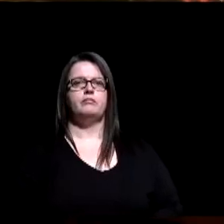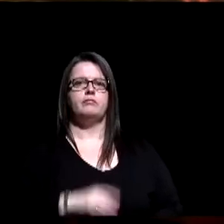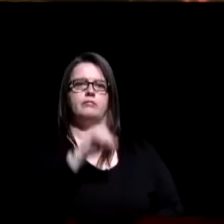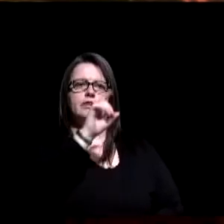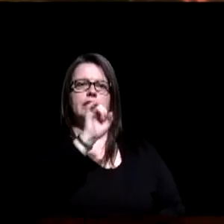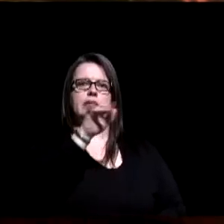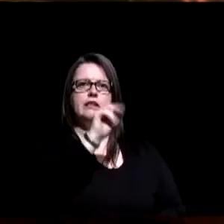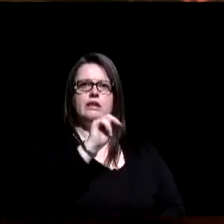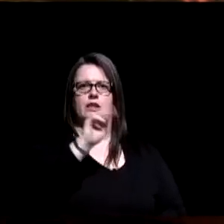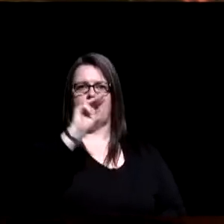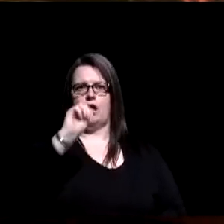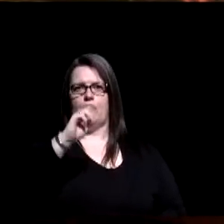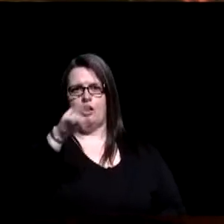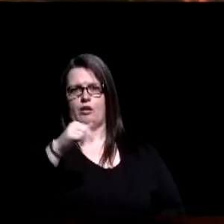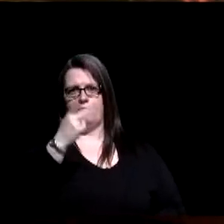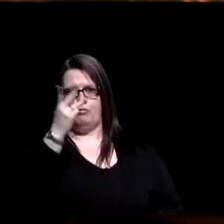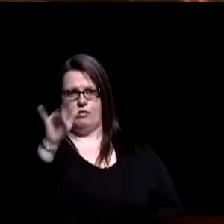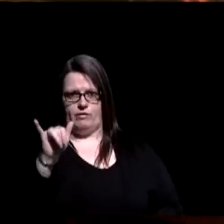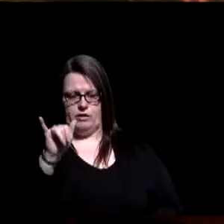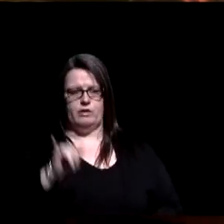Leon Murphy.